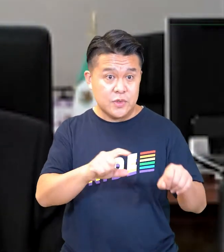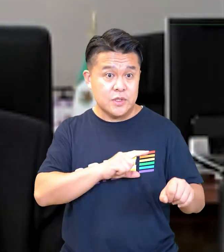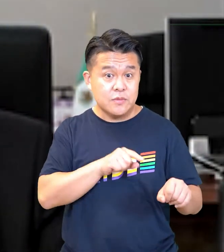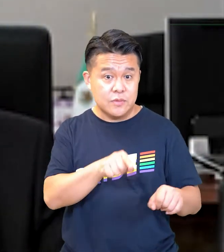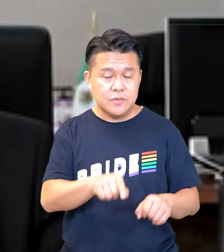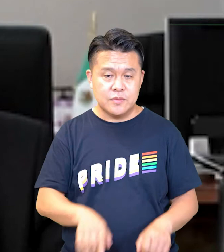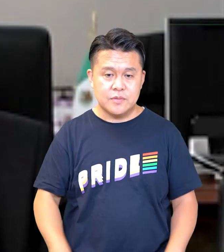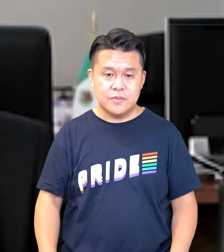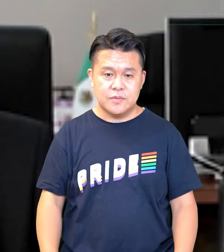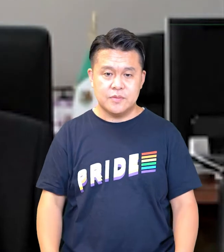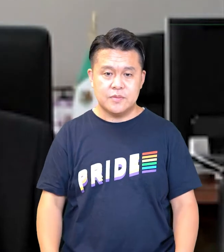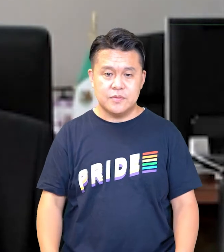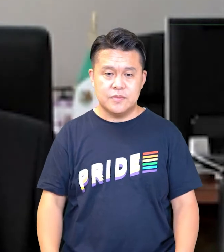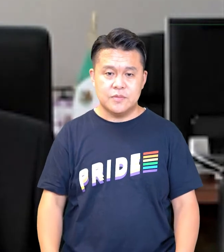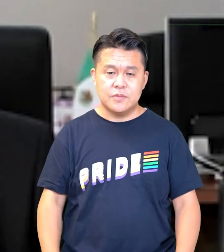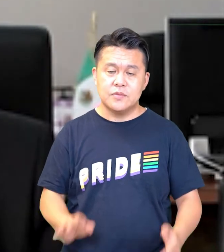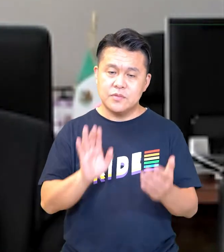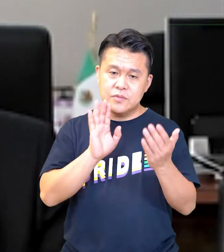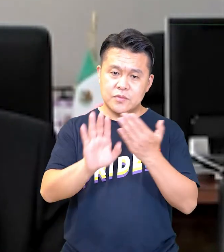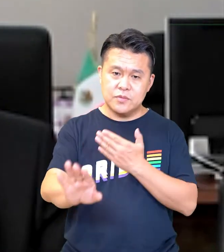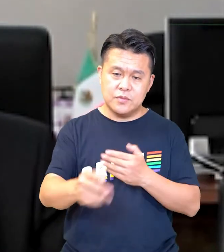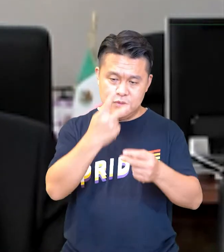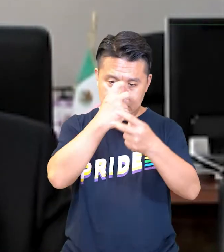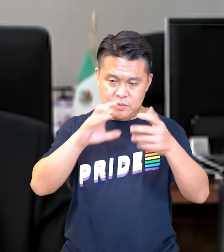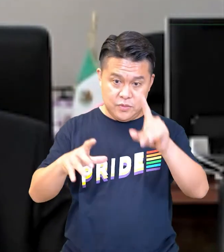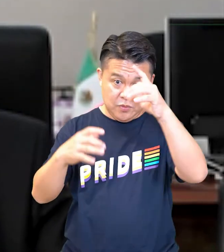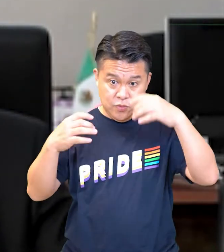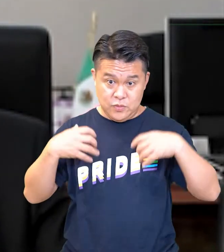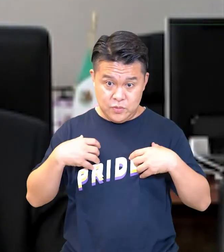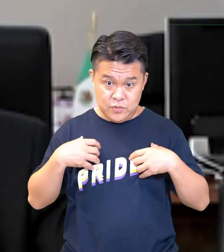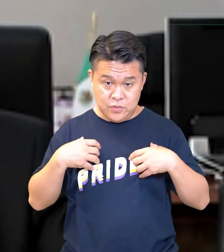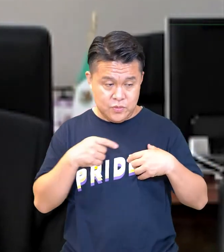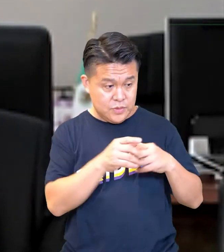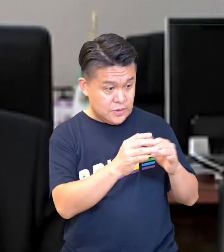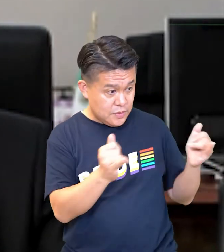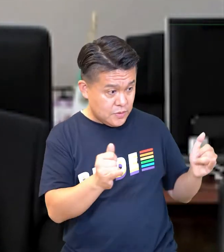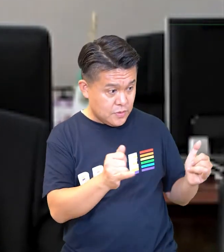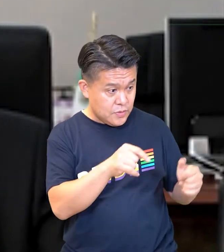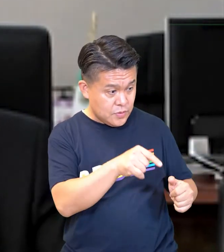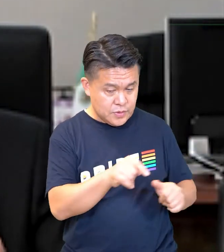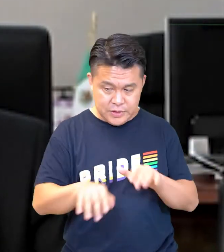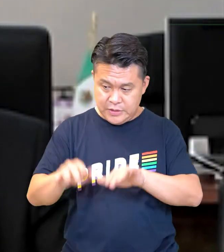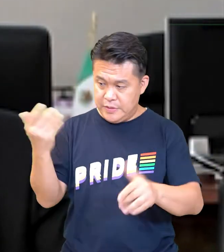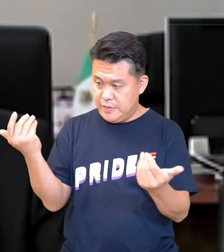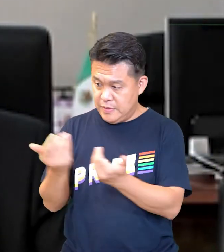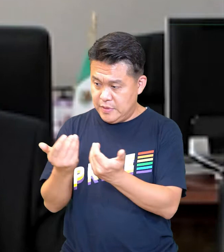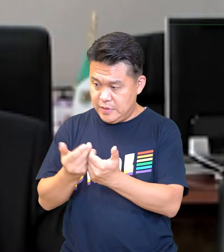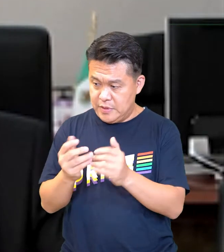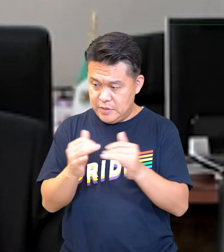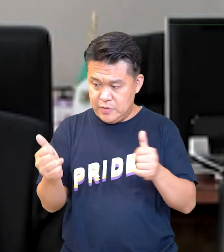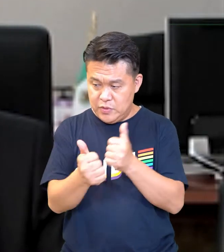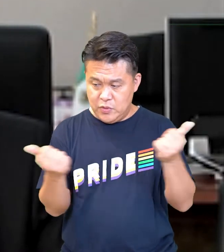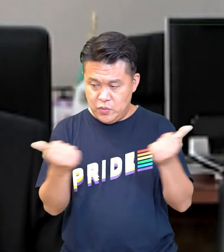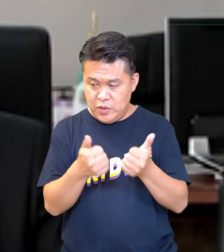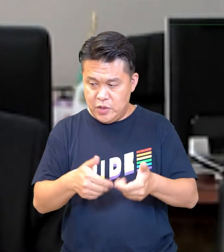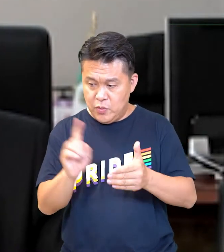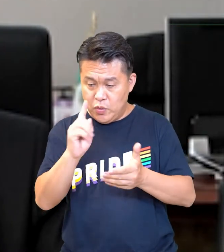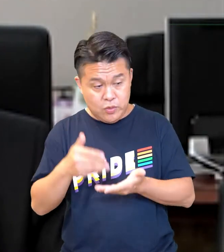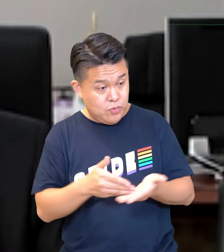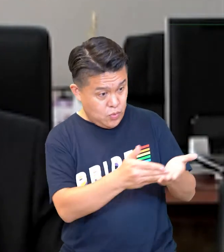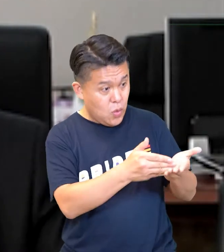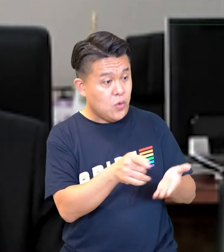its name. And subsequently, they were invited by the Mexican government